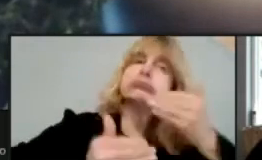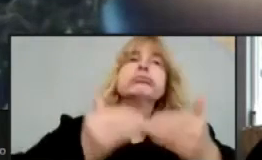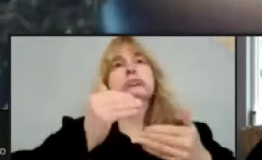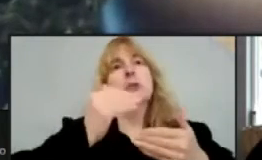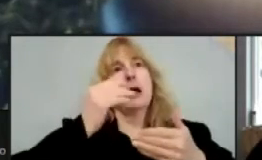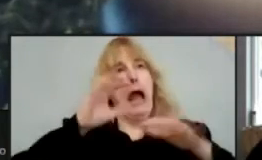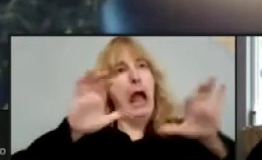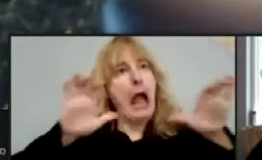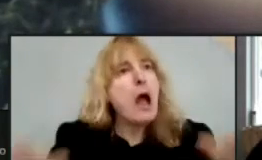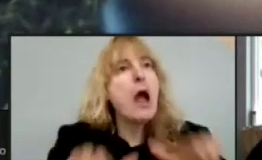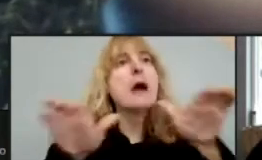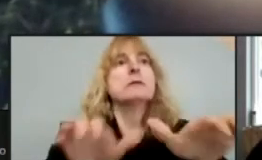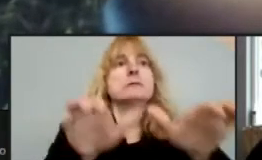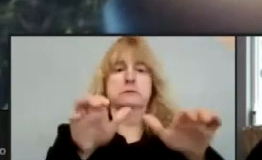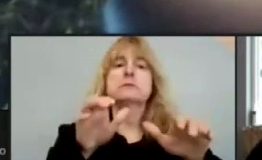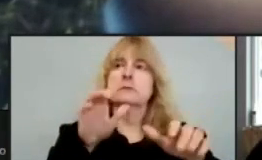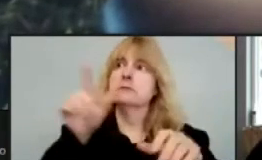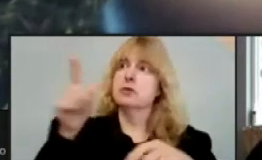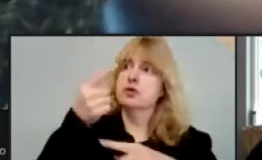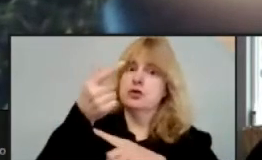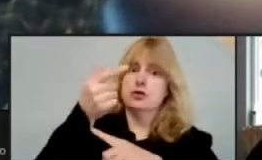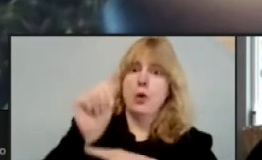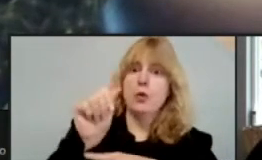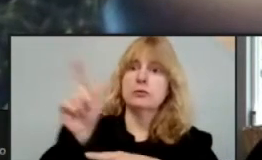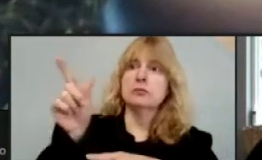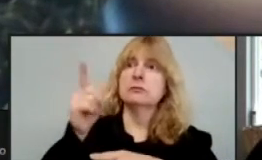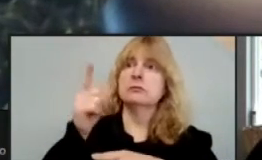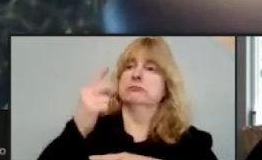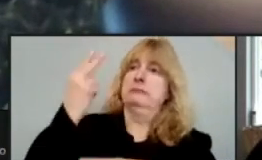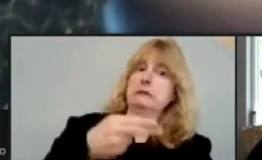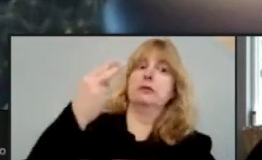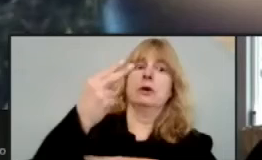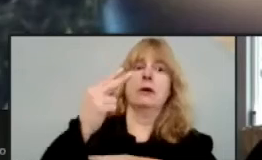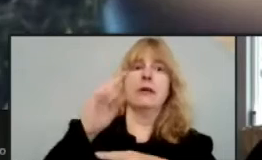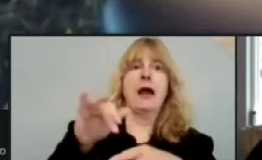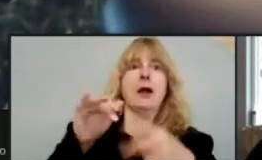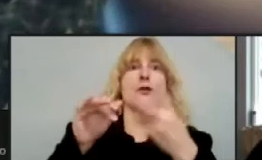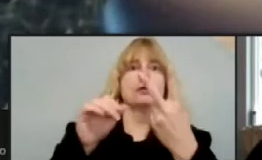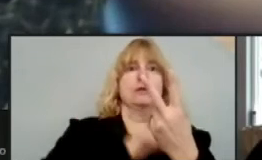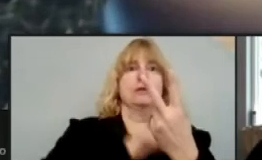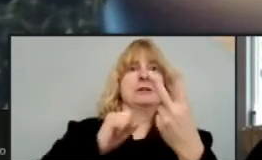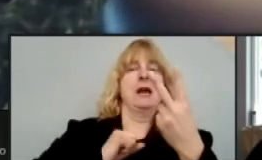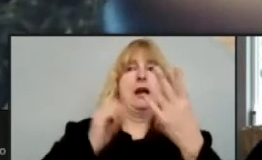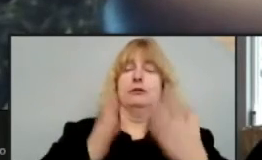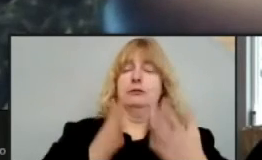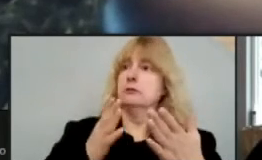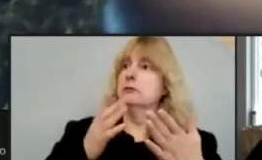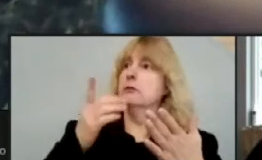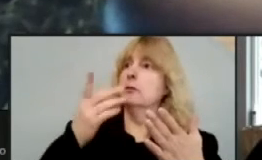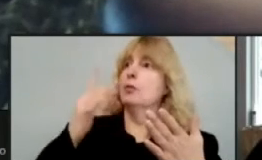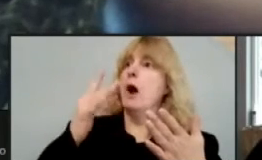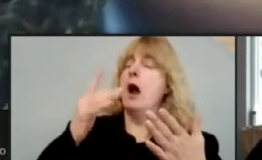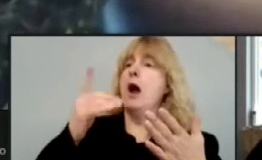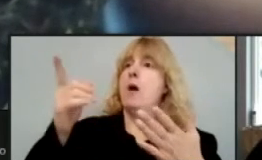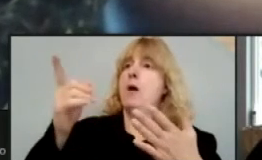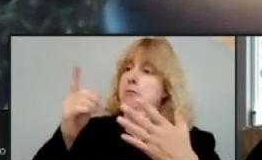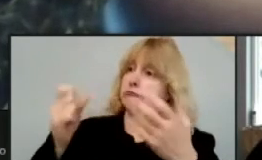history and the turning of those two senators and moving the state to support a Democratic